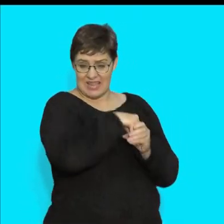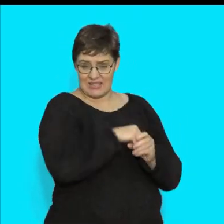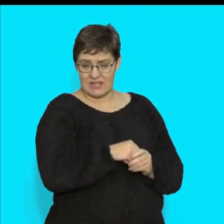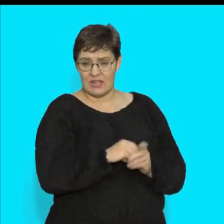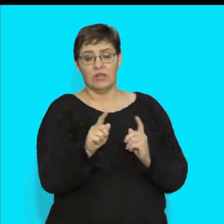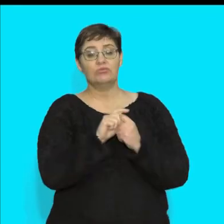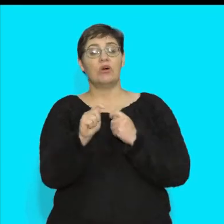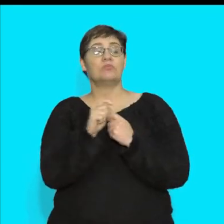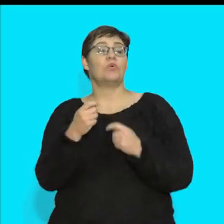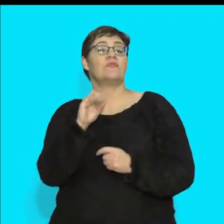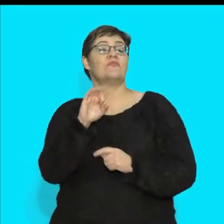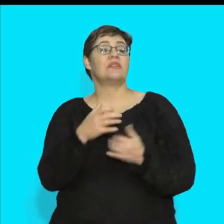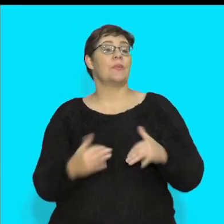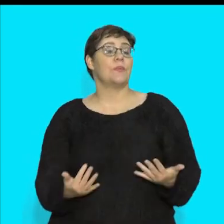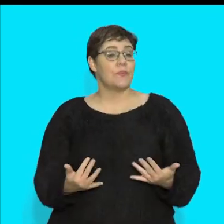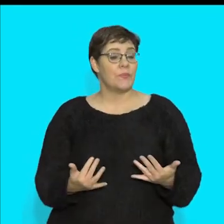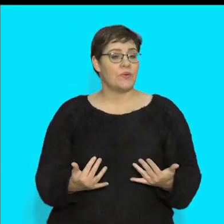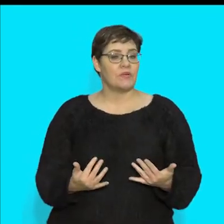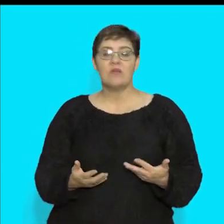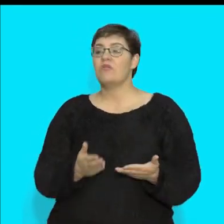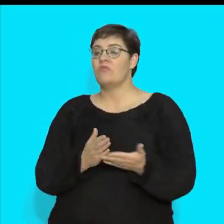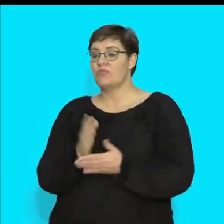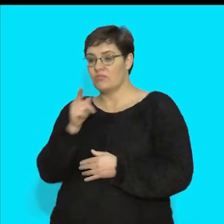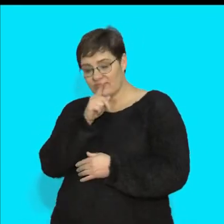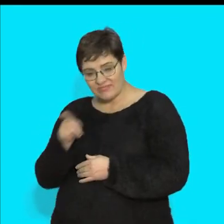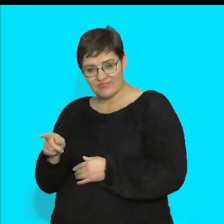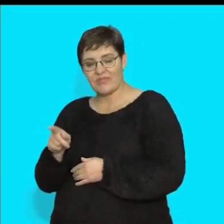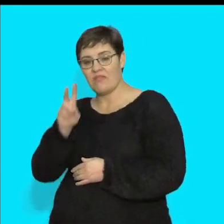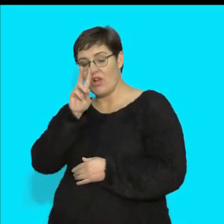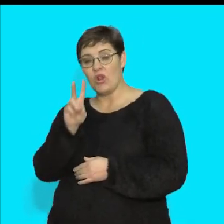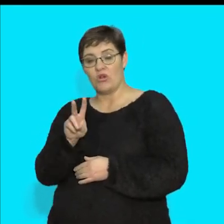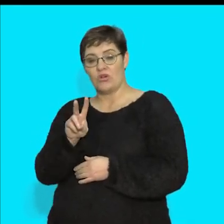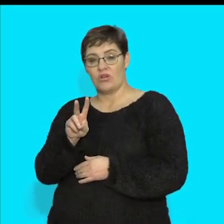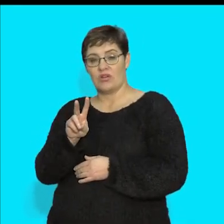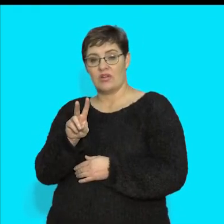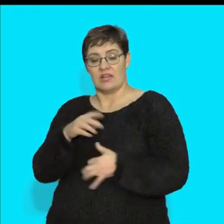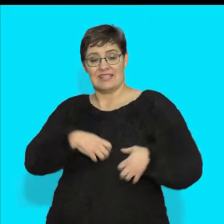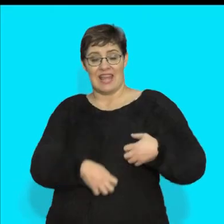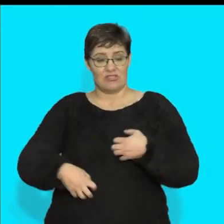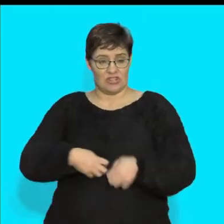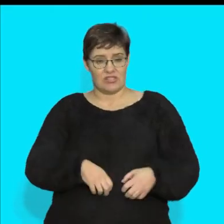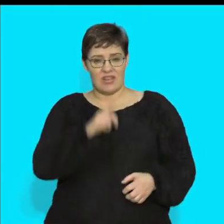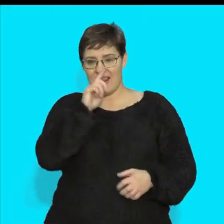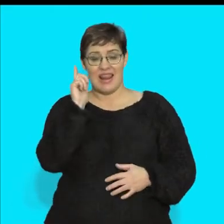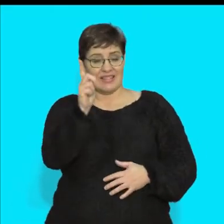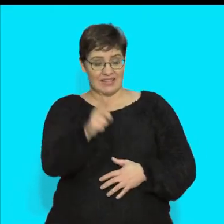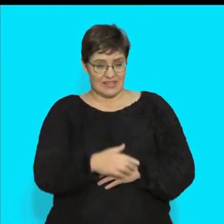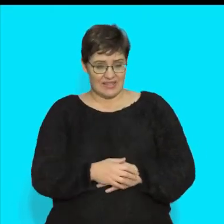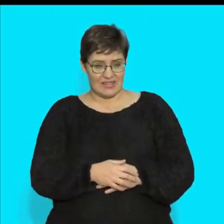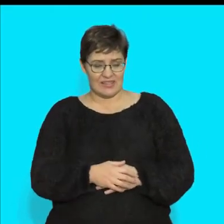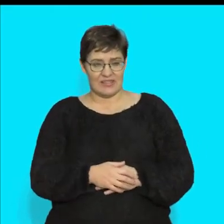do I transport fats? I transport fats. You're going to see it when you look at digestion later